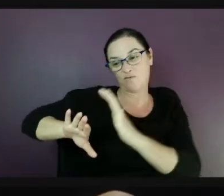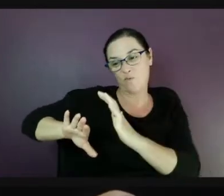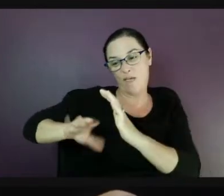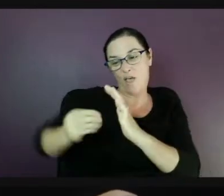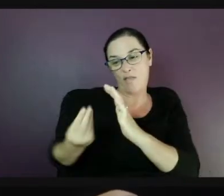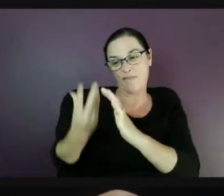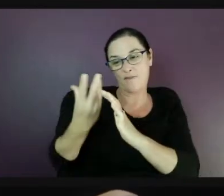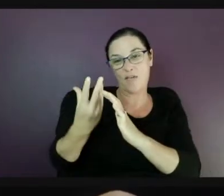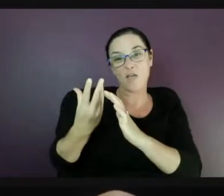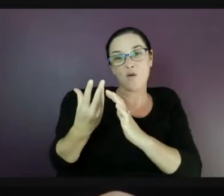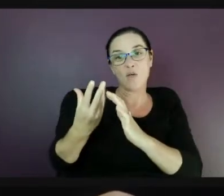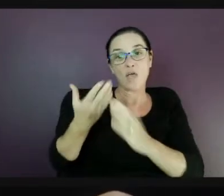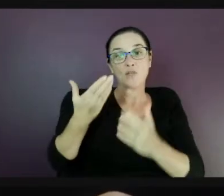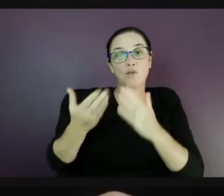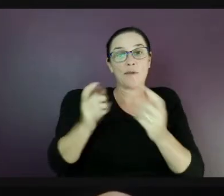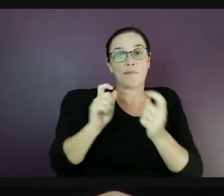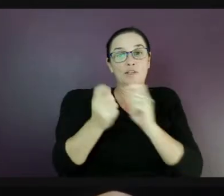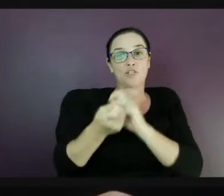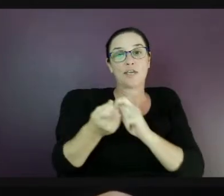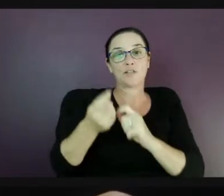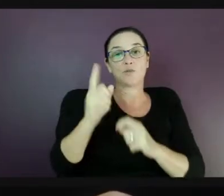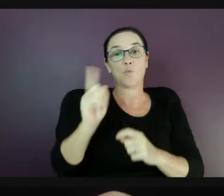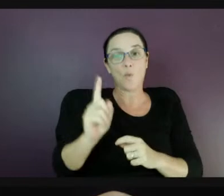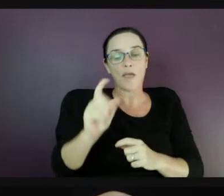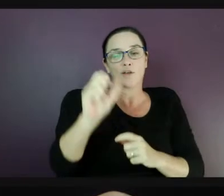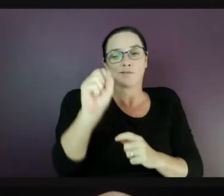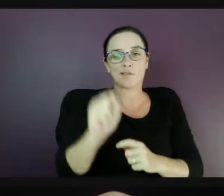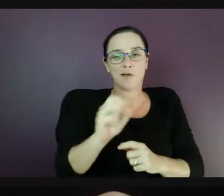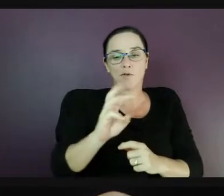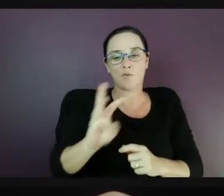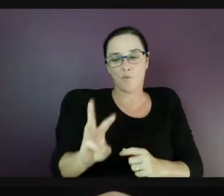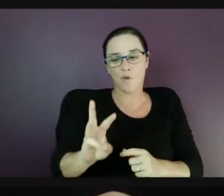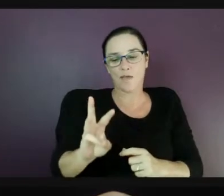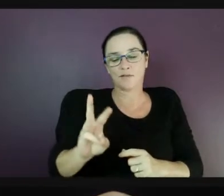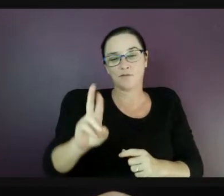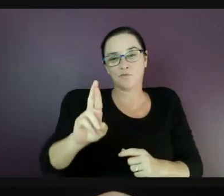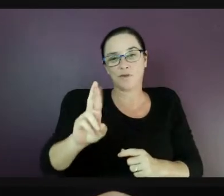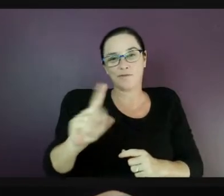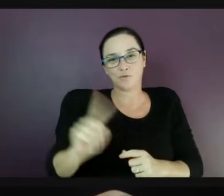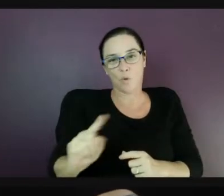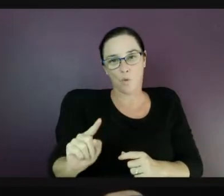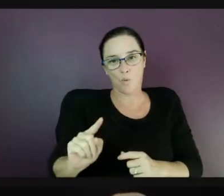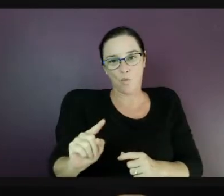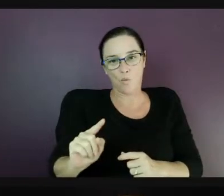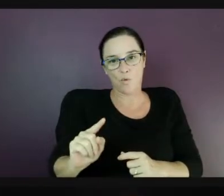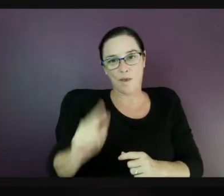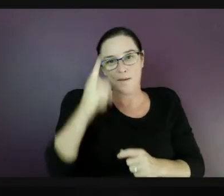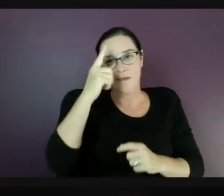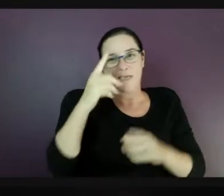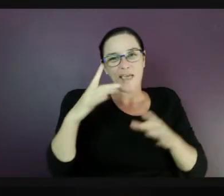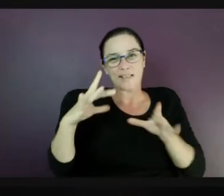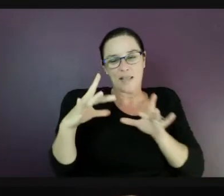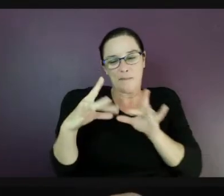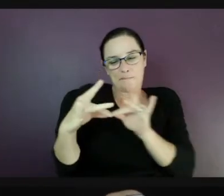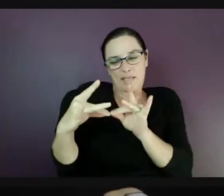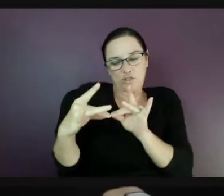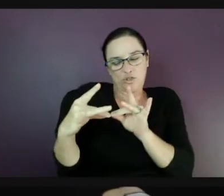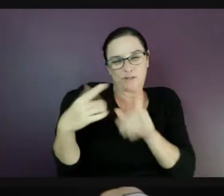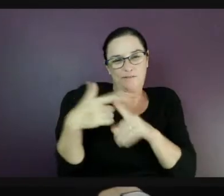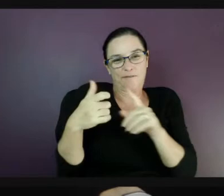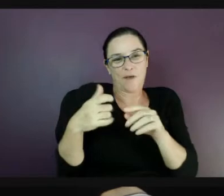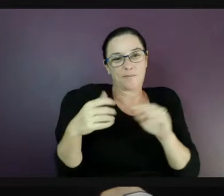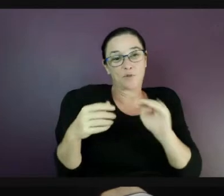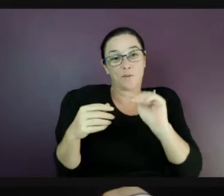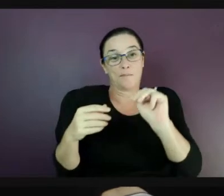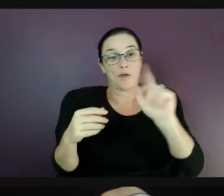where the southwest rift zone, the volcanic one here, couldn't actually open because it's getting pinched by Mauna Loa. By the way, Mauna Loa is